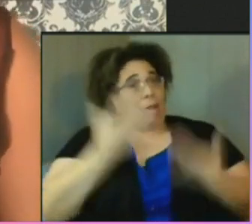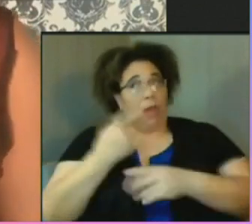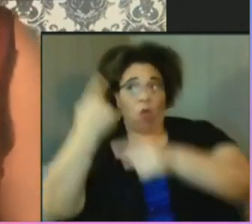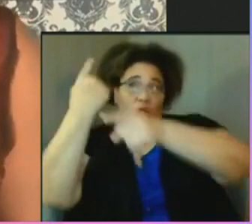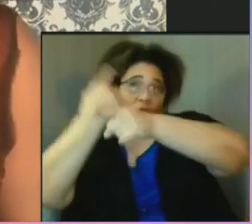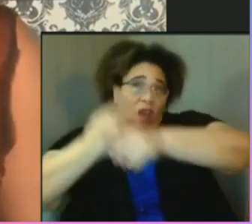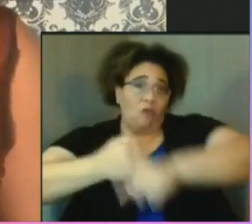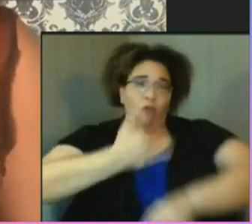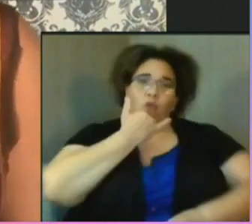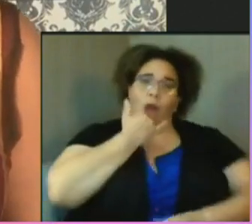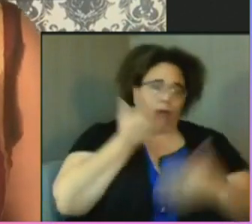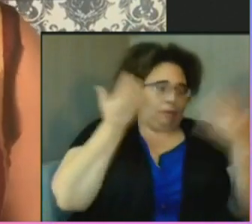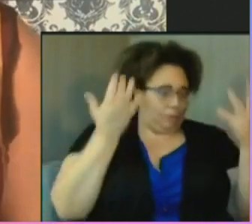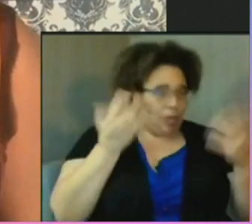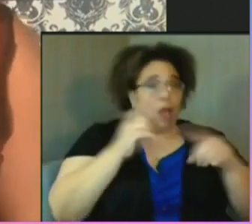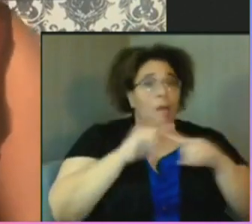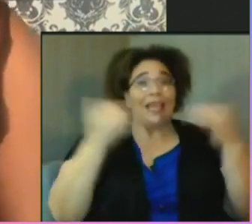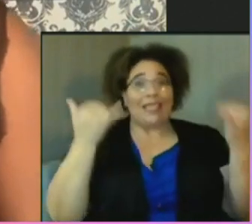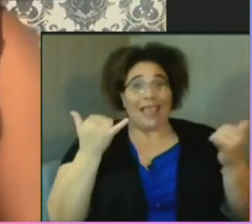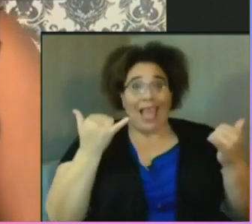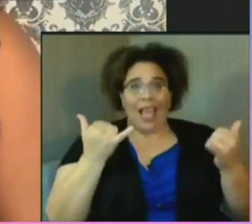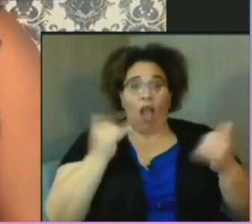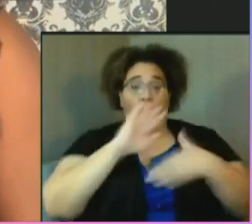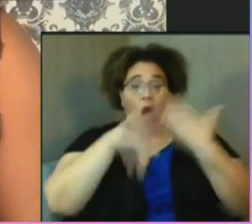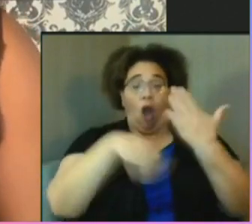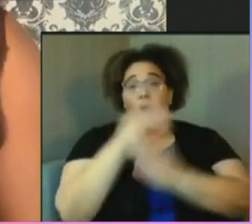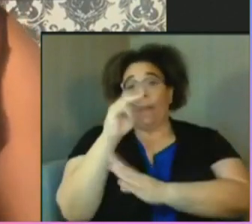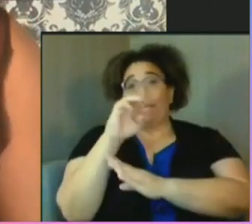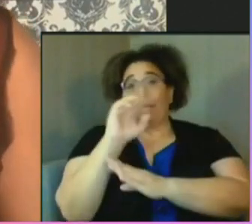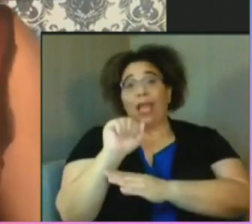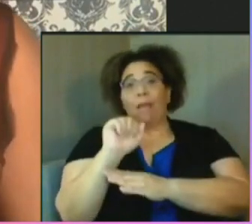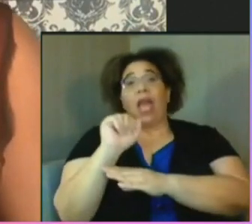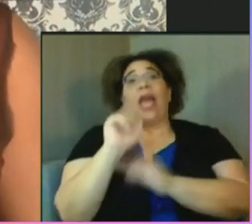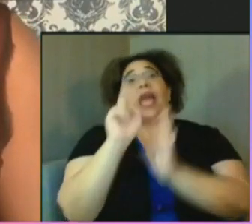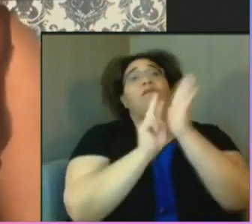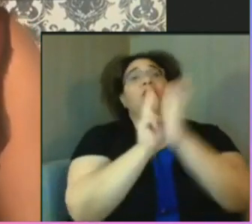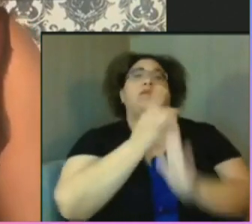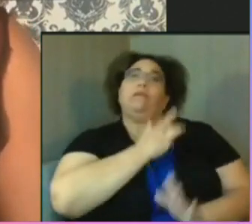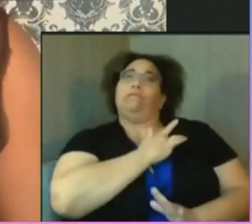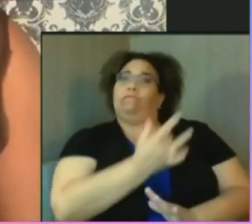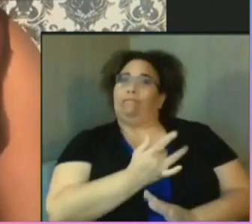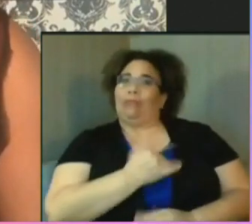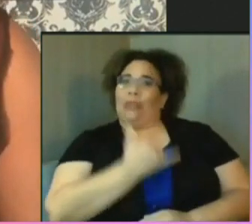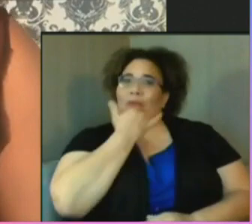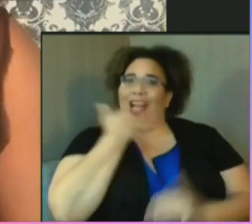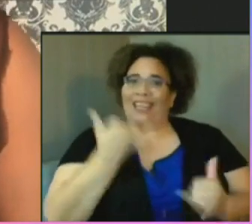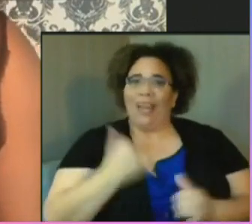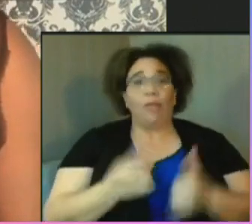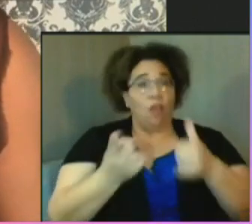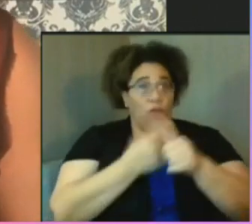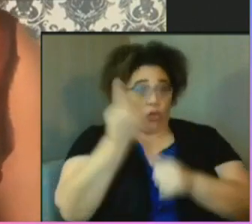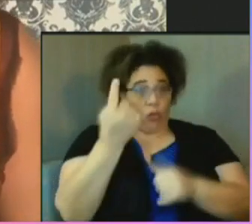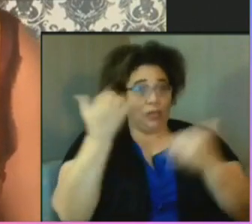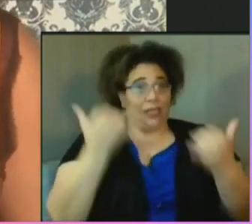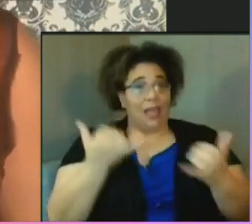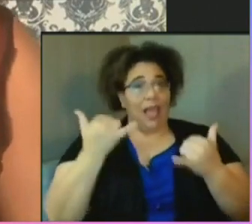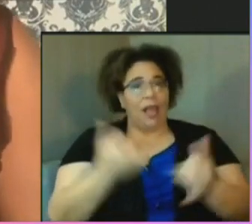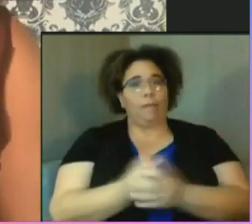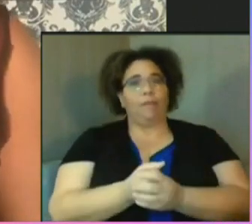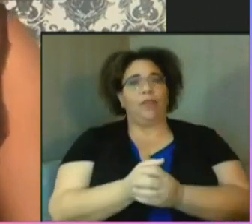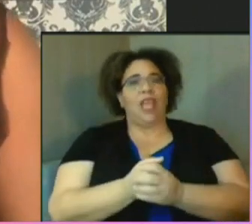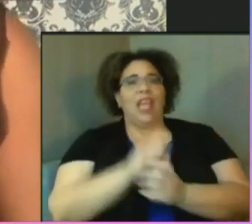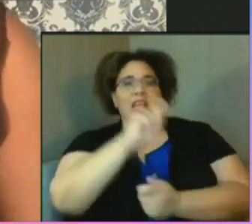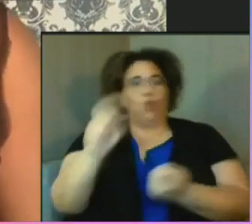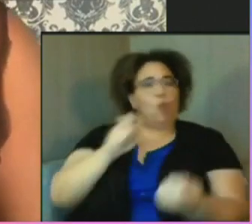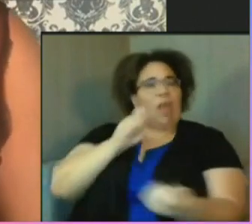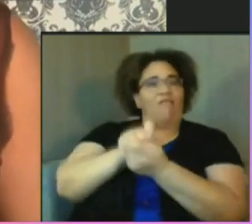wrongly. The ones today are in the wrong category. So the first one up today is what I call the Revenge of